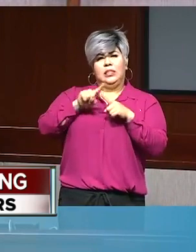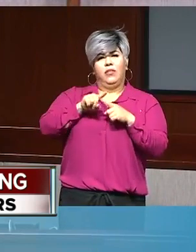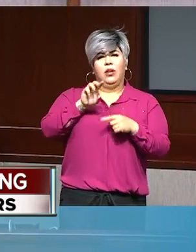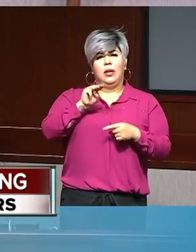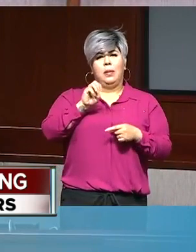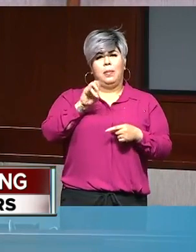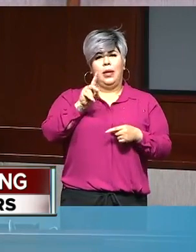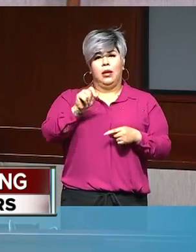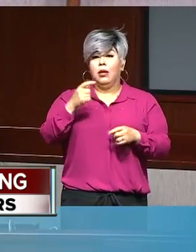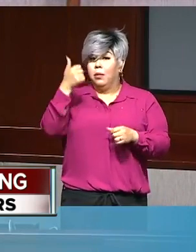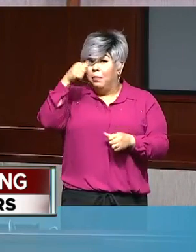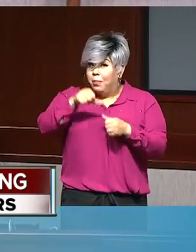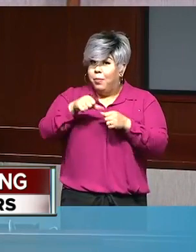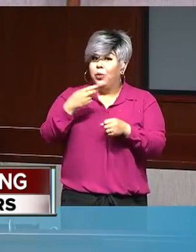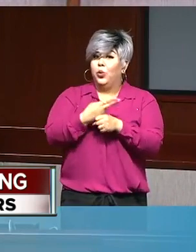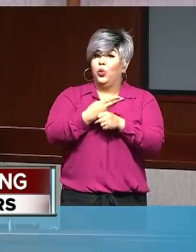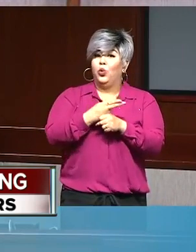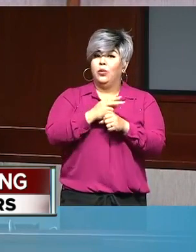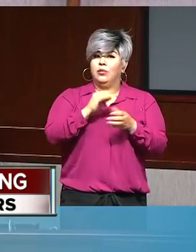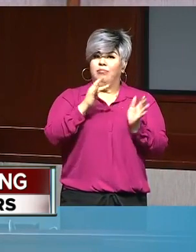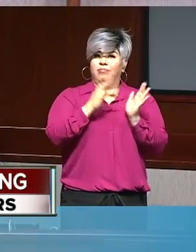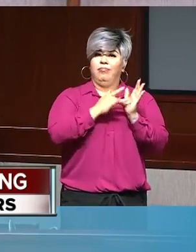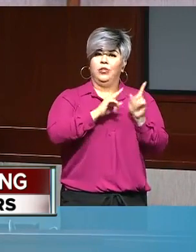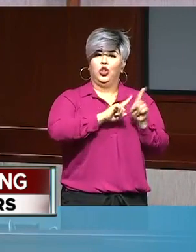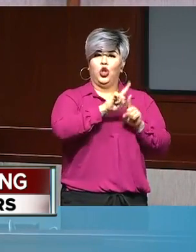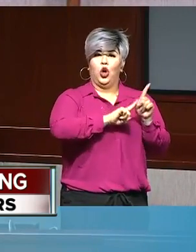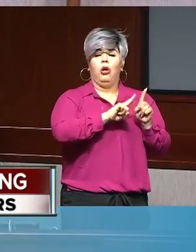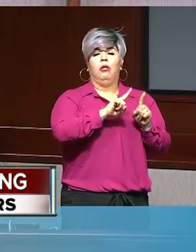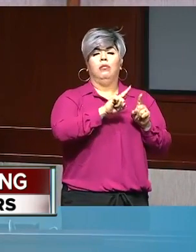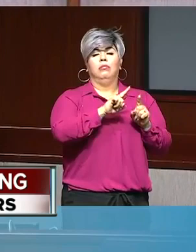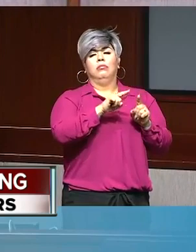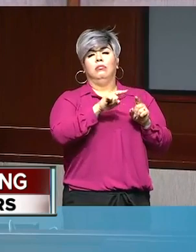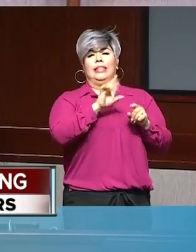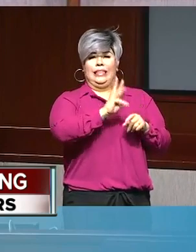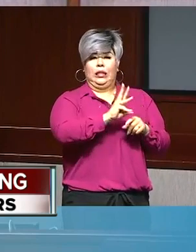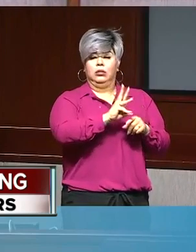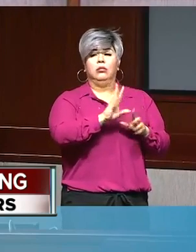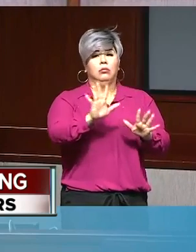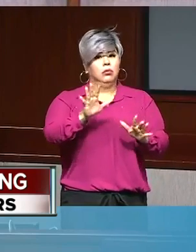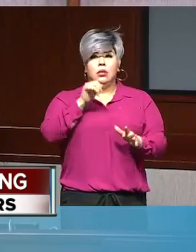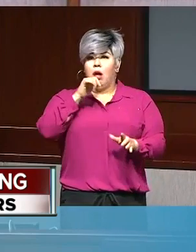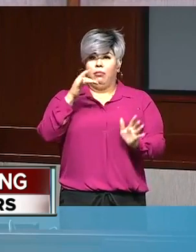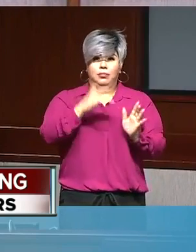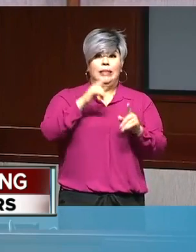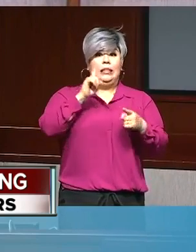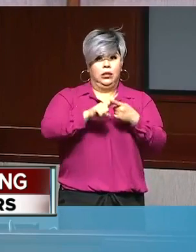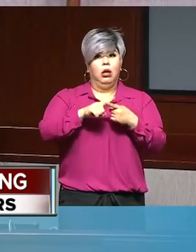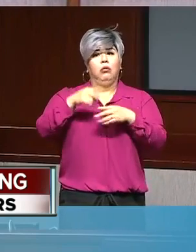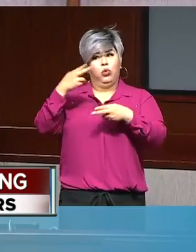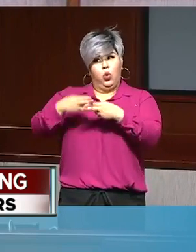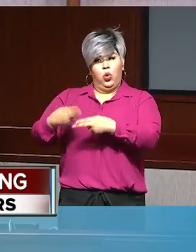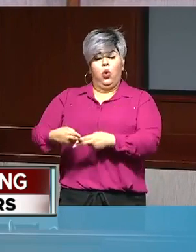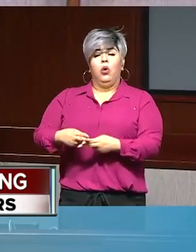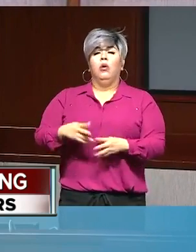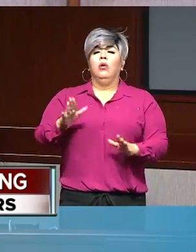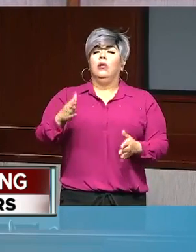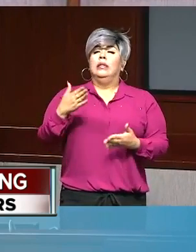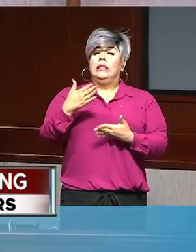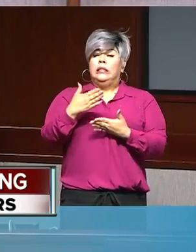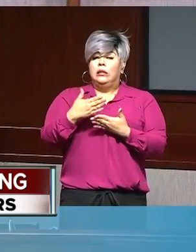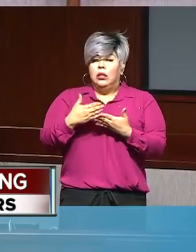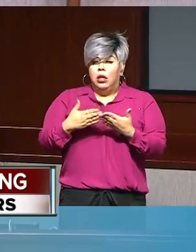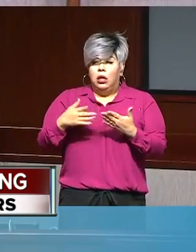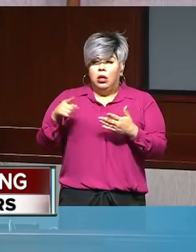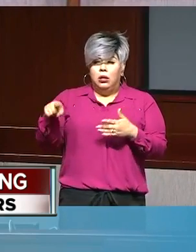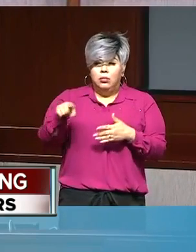*6 to unmute. Please do not unmute until you're called upon. We have a couple outlets who have not dialed in, so we're going to go